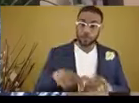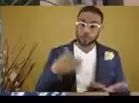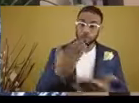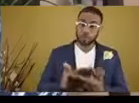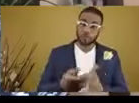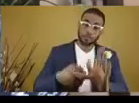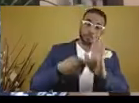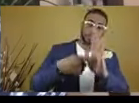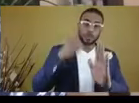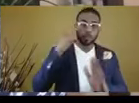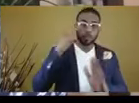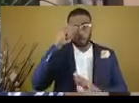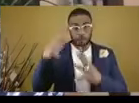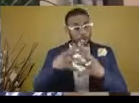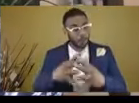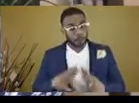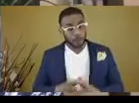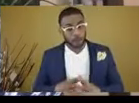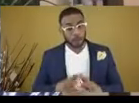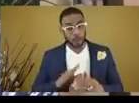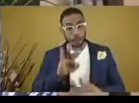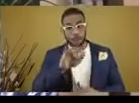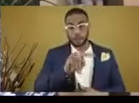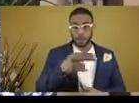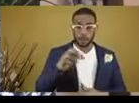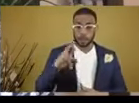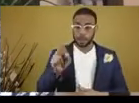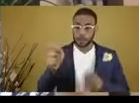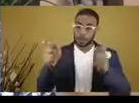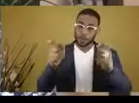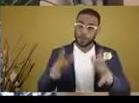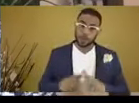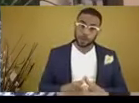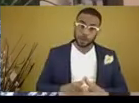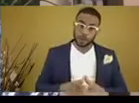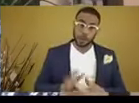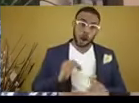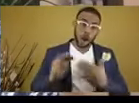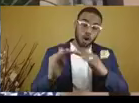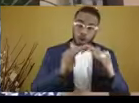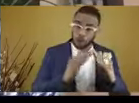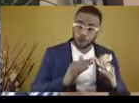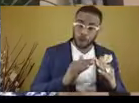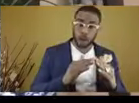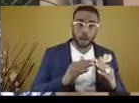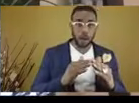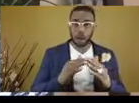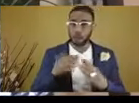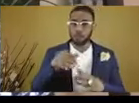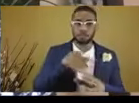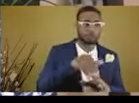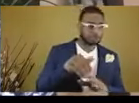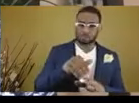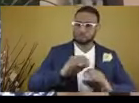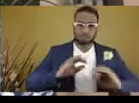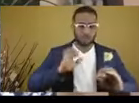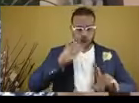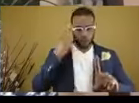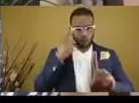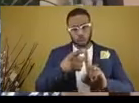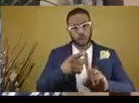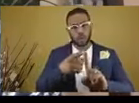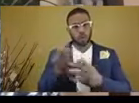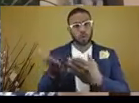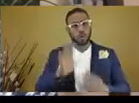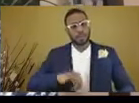mandate from Black America to the Biden-Harris administration. Our communities are unwavering in our quest to bring